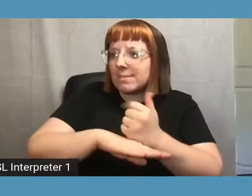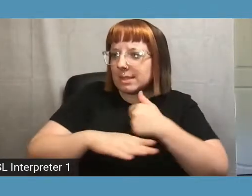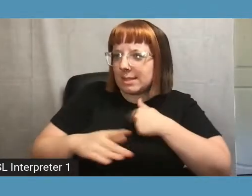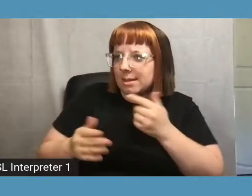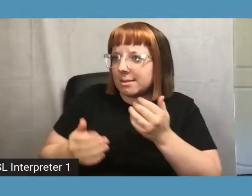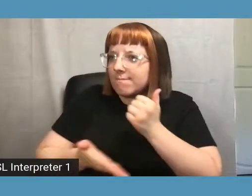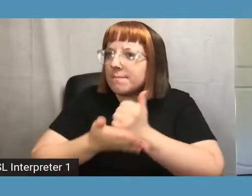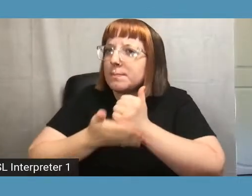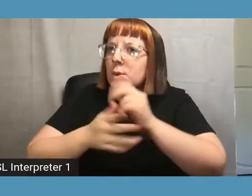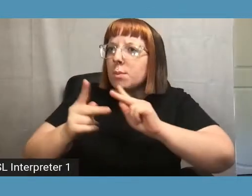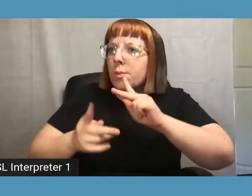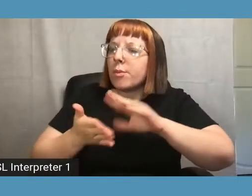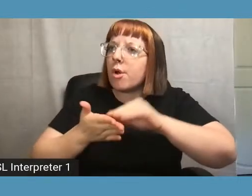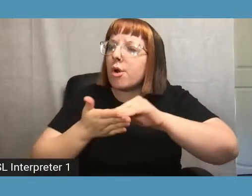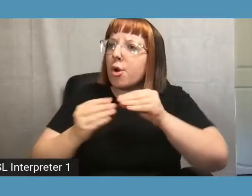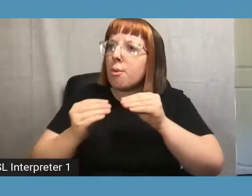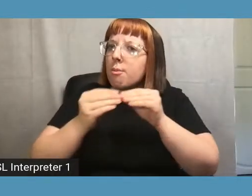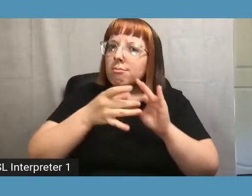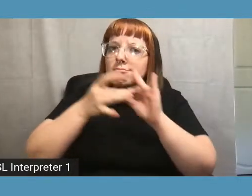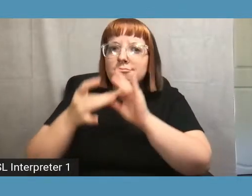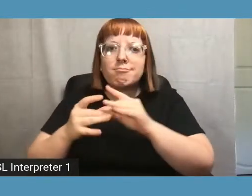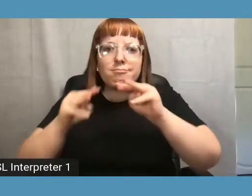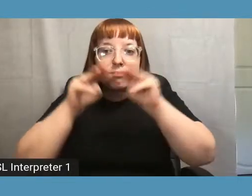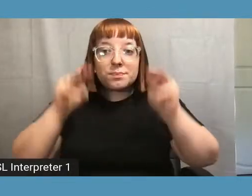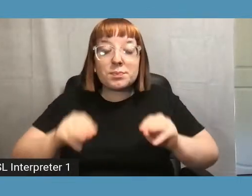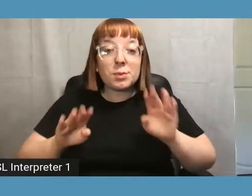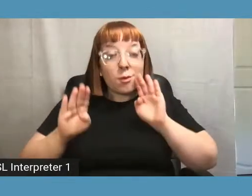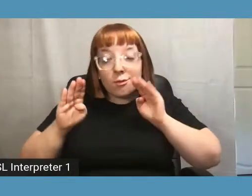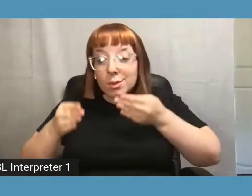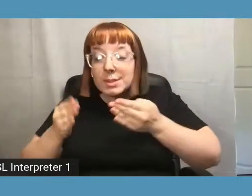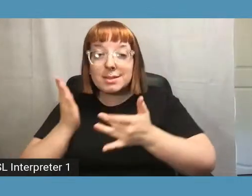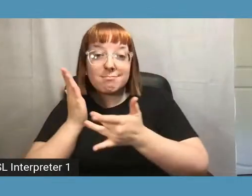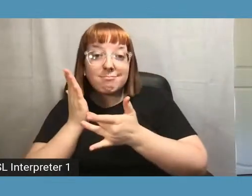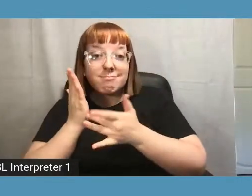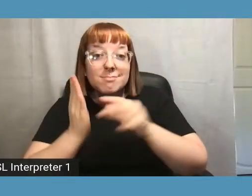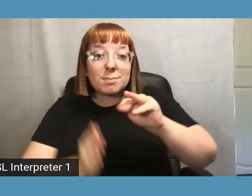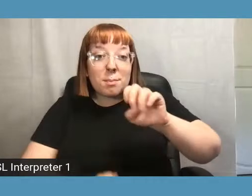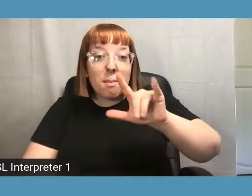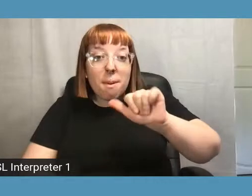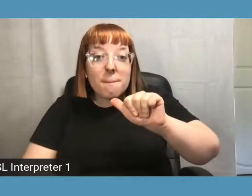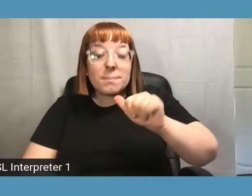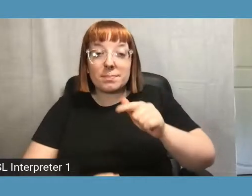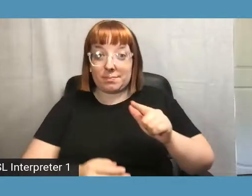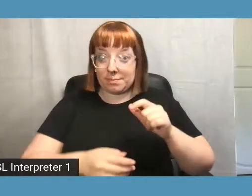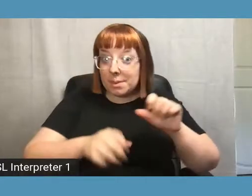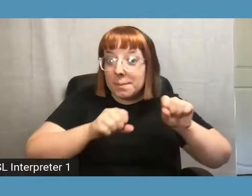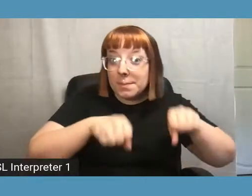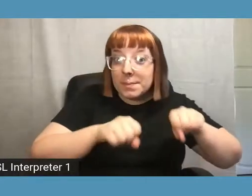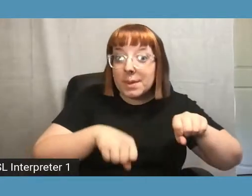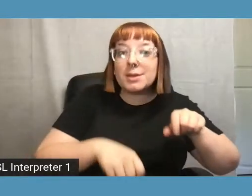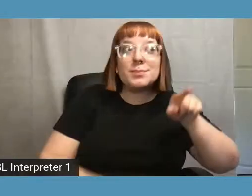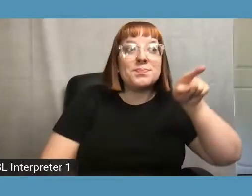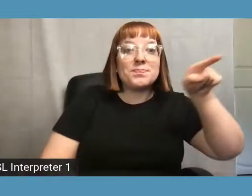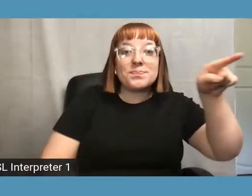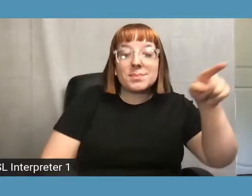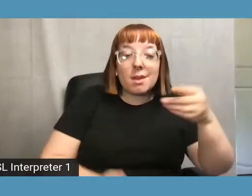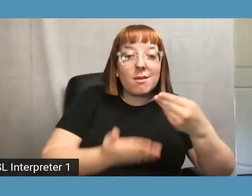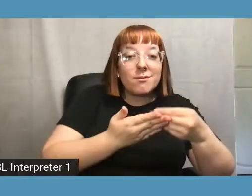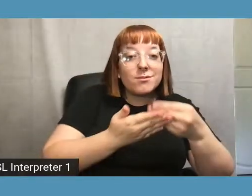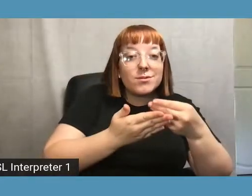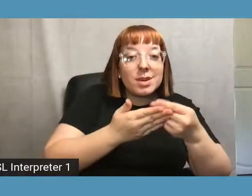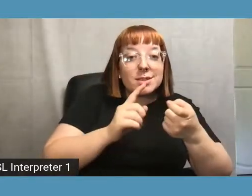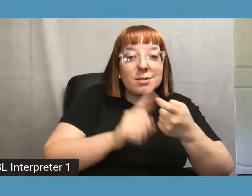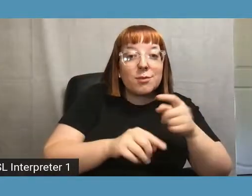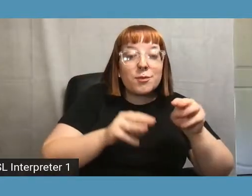of online trainings focuses on digital media and technology topics and is made possible by funding from the Institute for Museum and